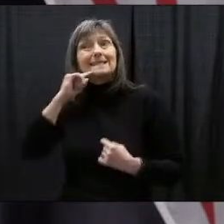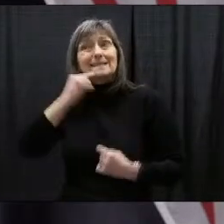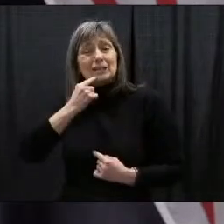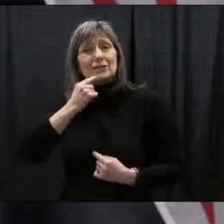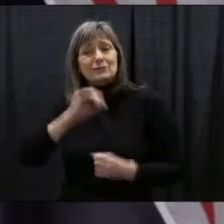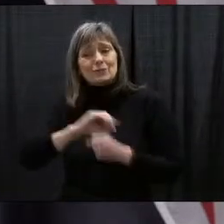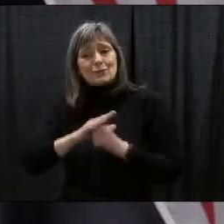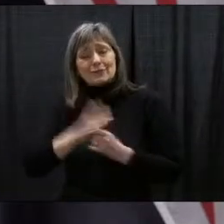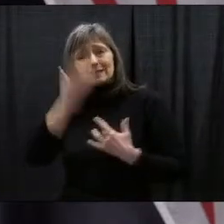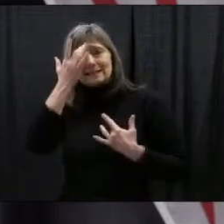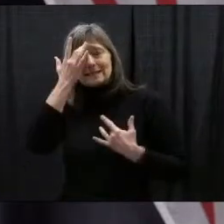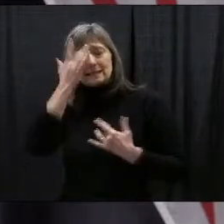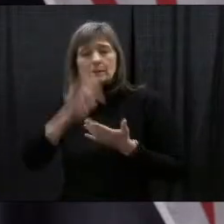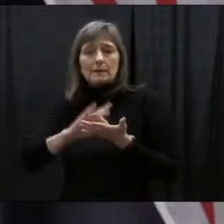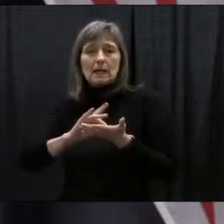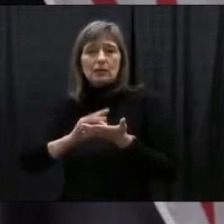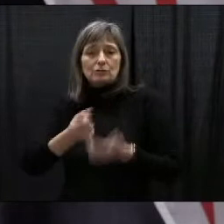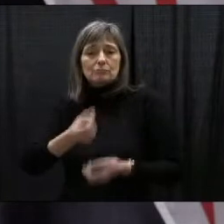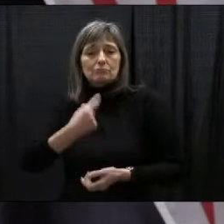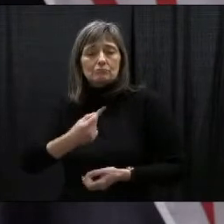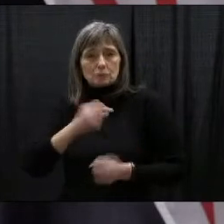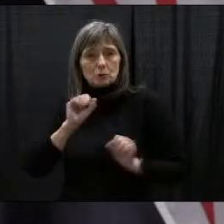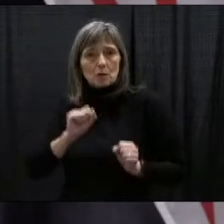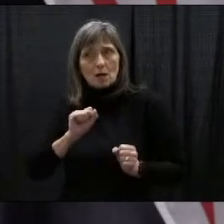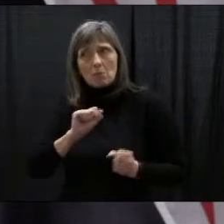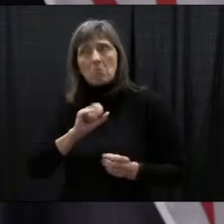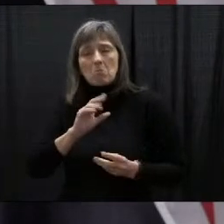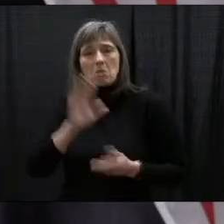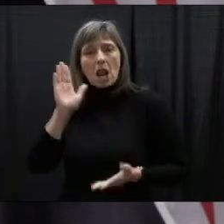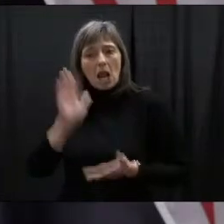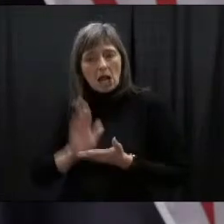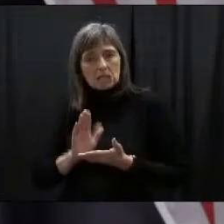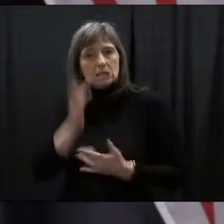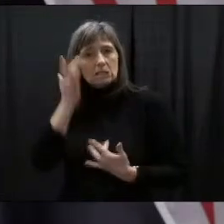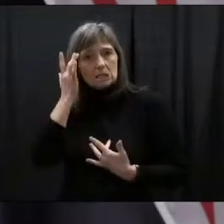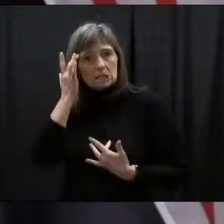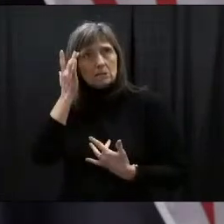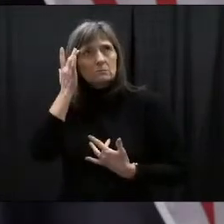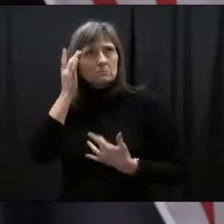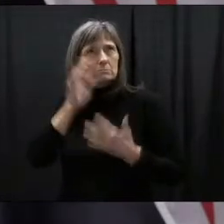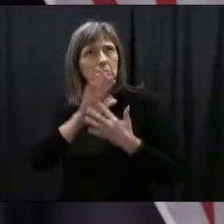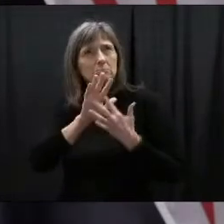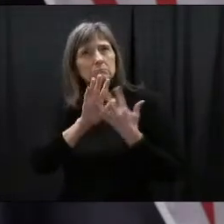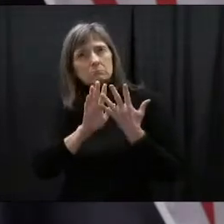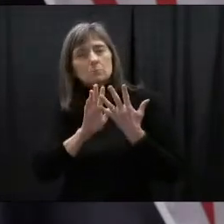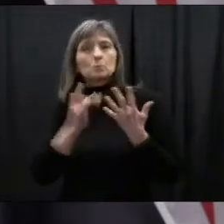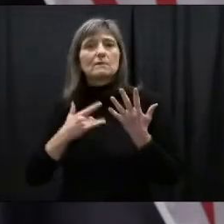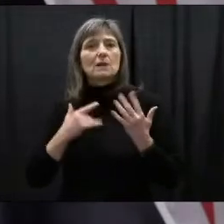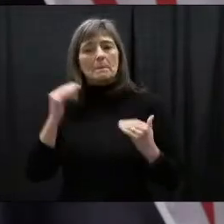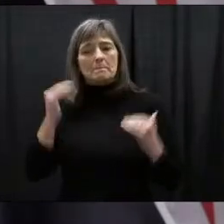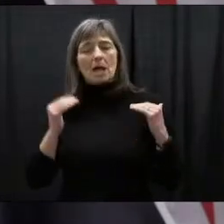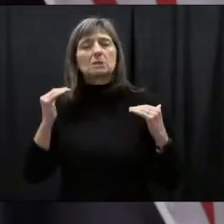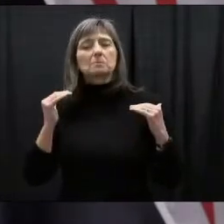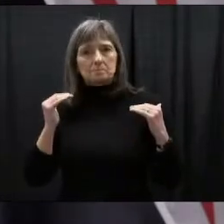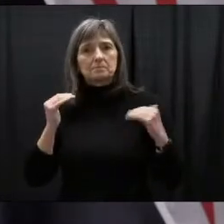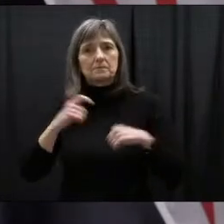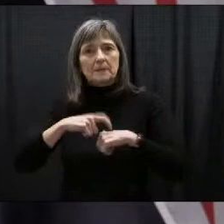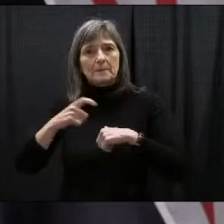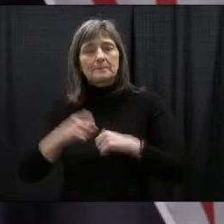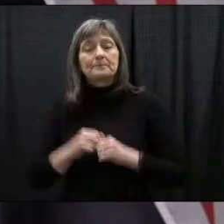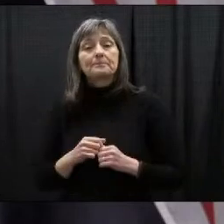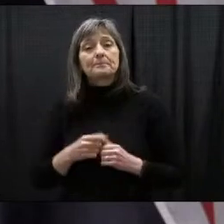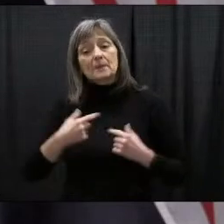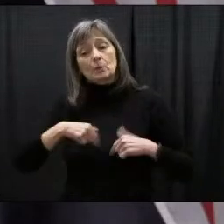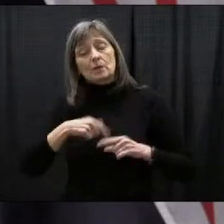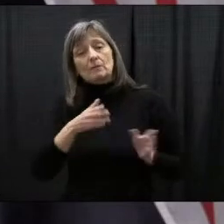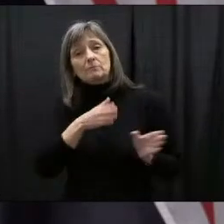severe COVID-19 illness. The combination of these factors shift the balance of risks and benefits. We have developed a phased